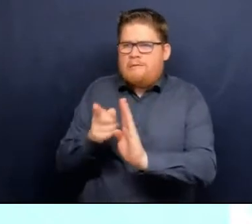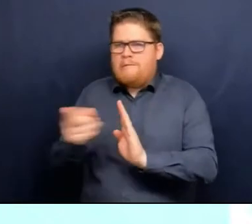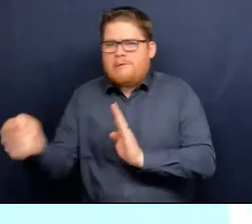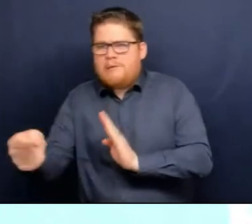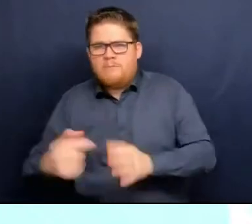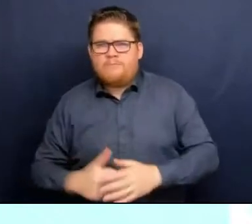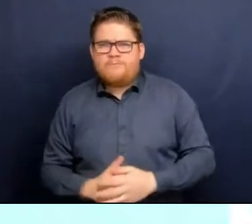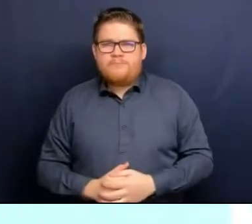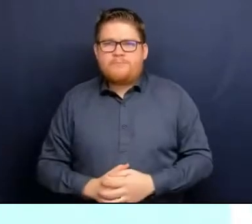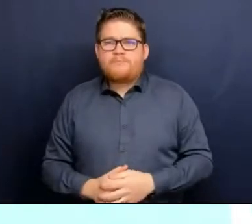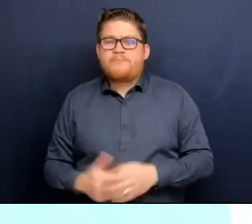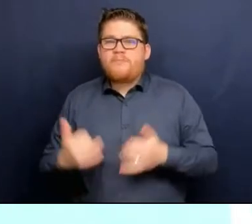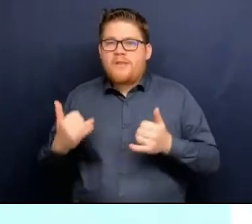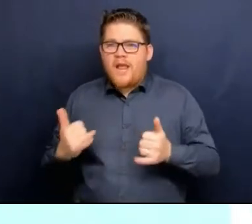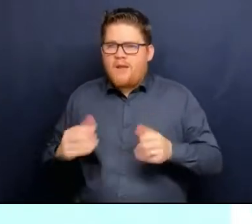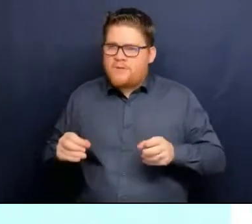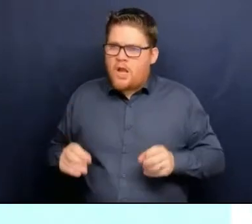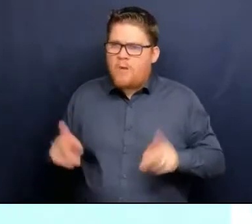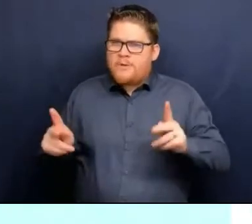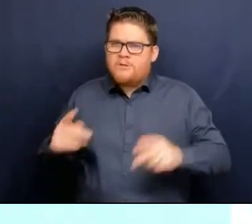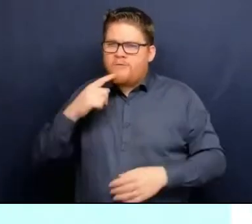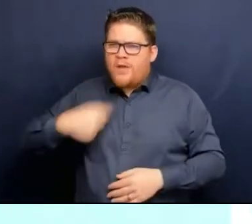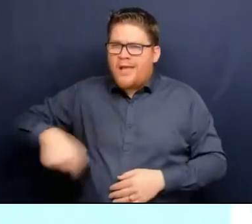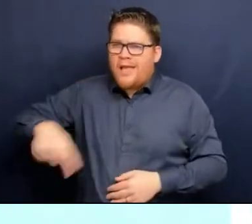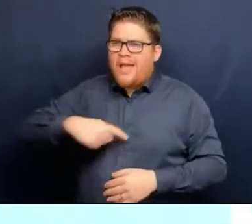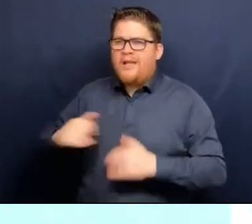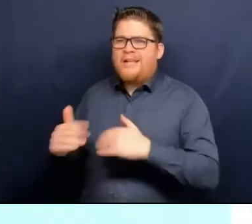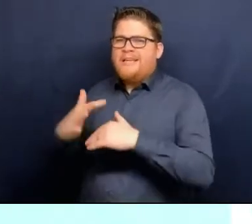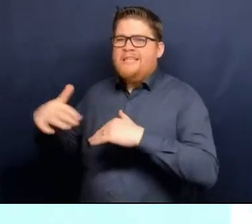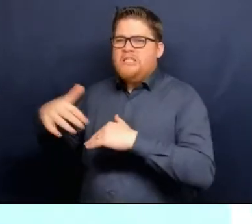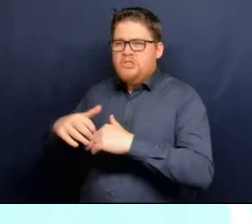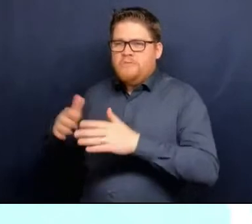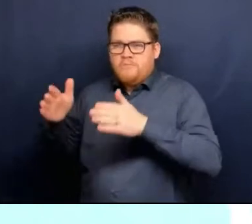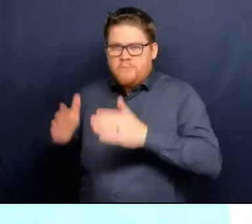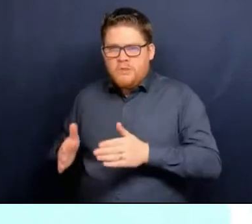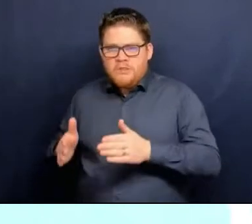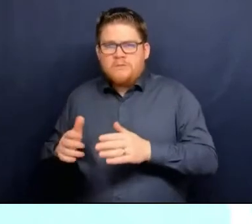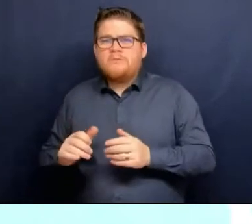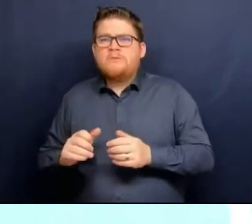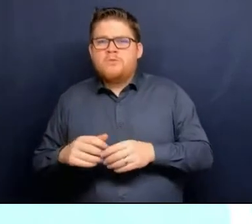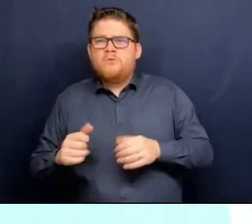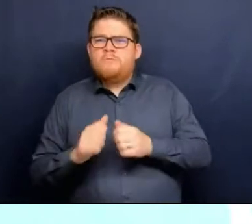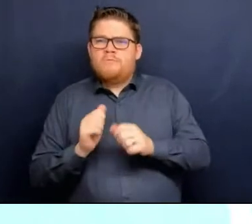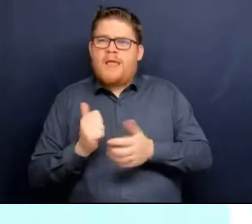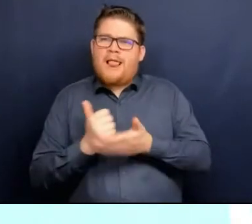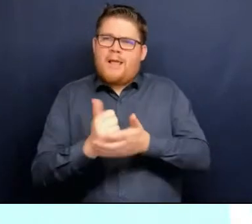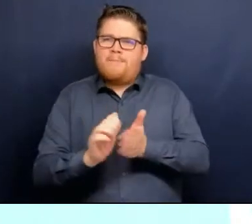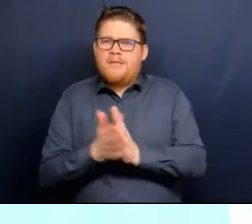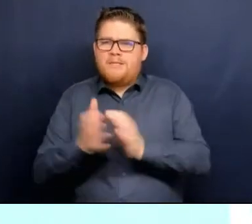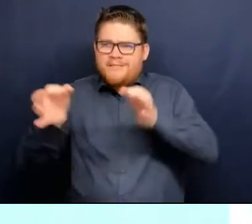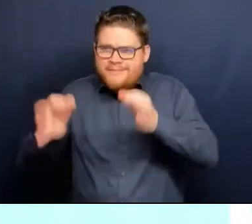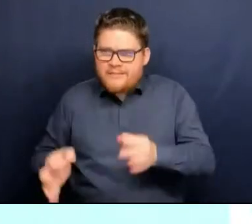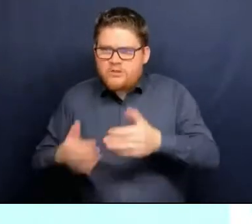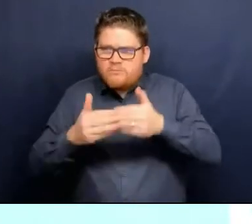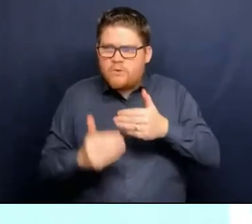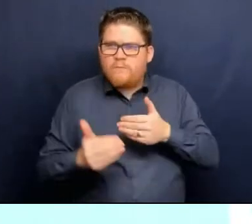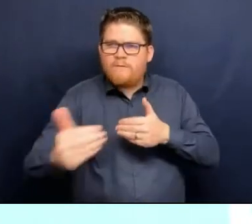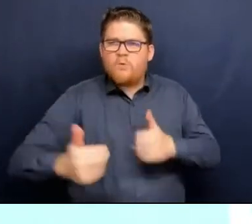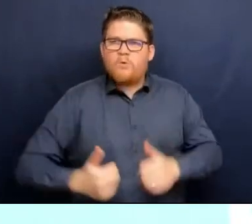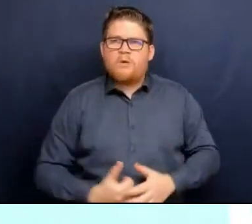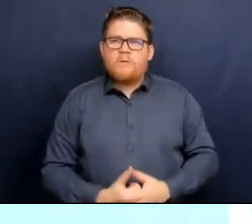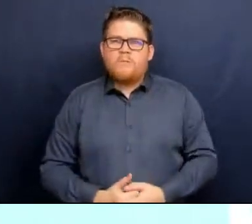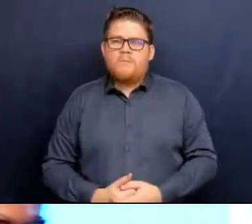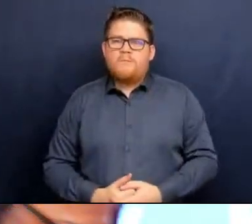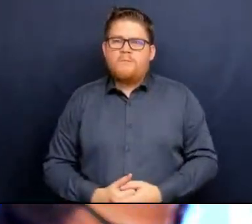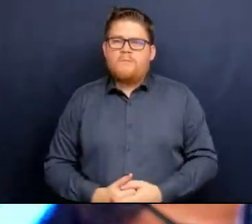opportunity to work together towards that. So without question, pitfalls, but we've seen them all already. You know, we have to go forward in a